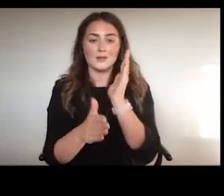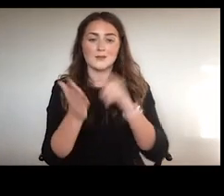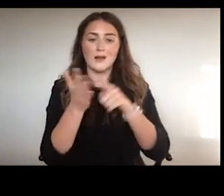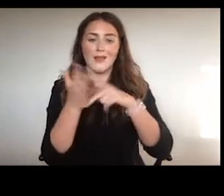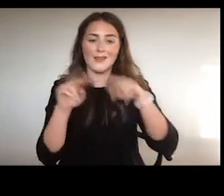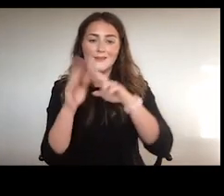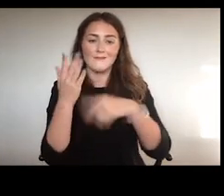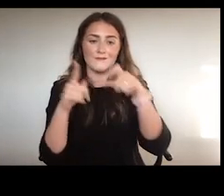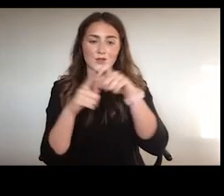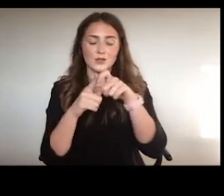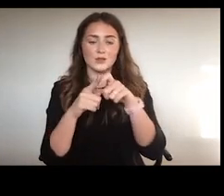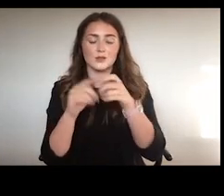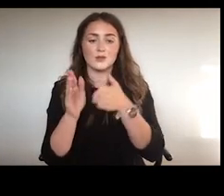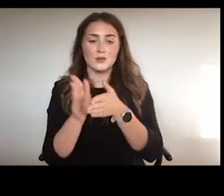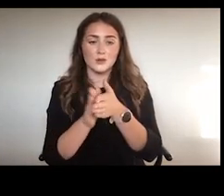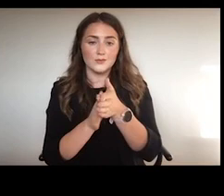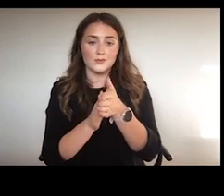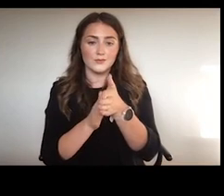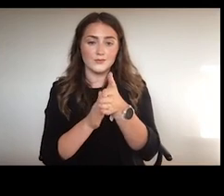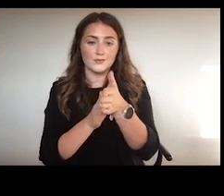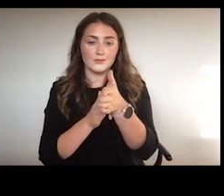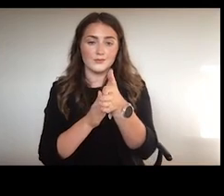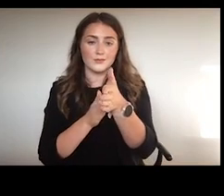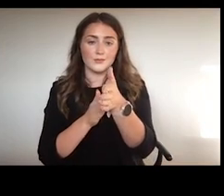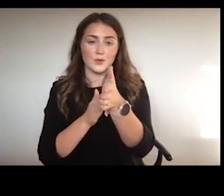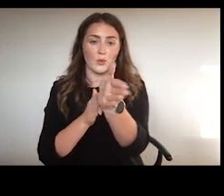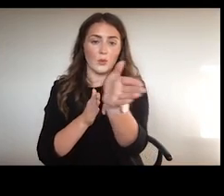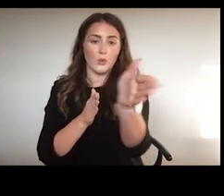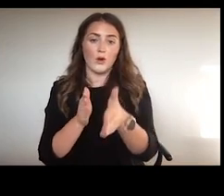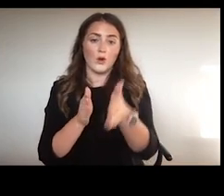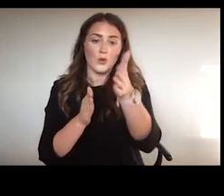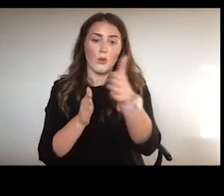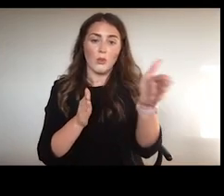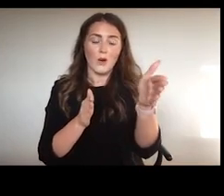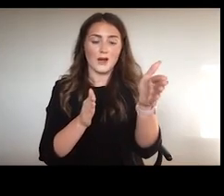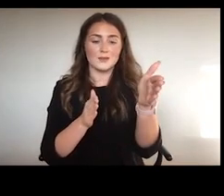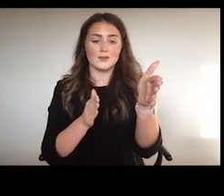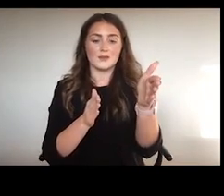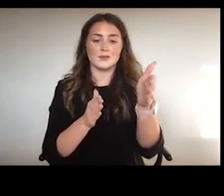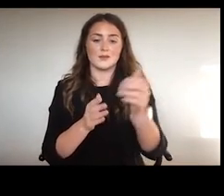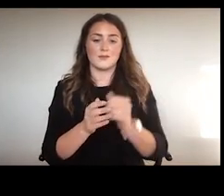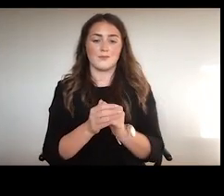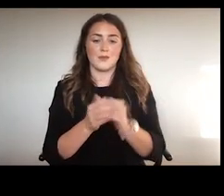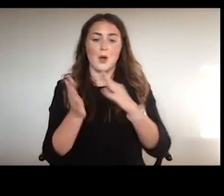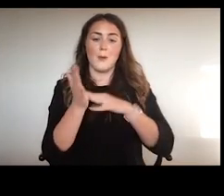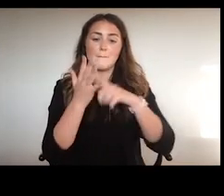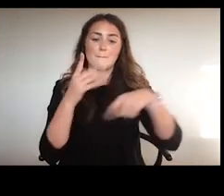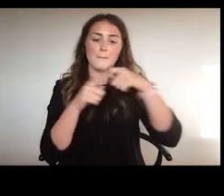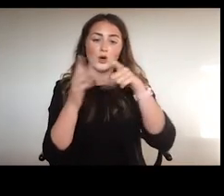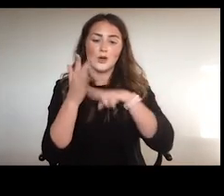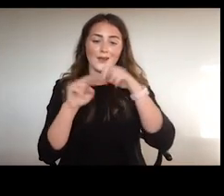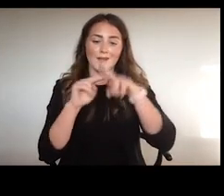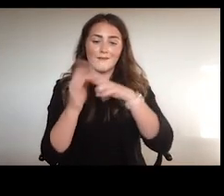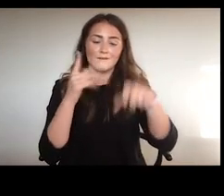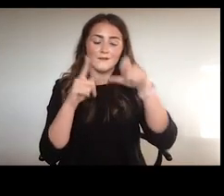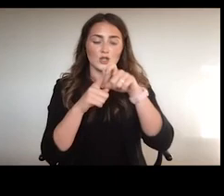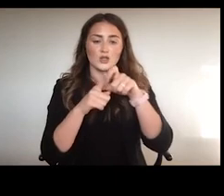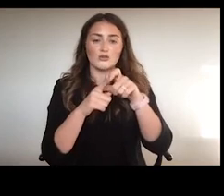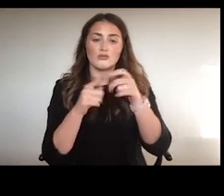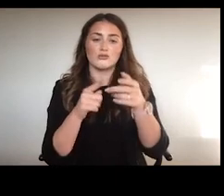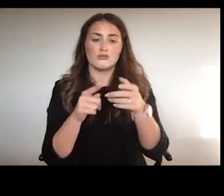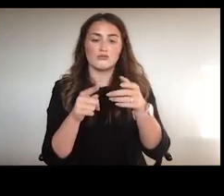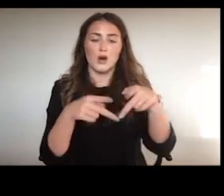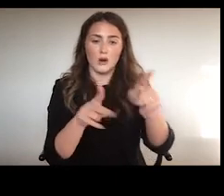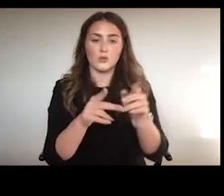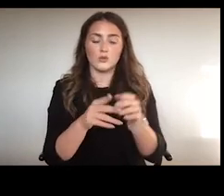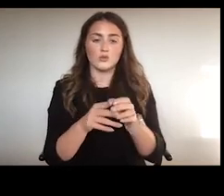and continues north between Chadwell St Mary and Linford. The route then heads northwest and passes under Muckingford